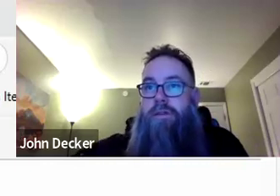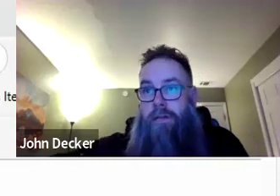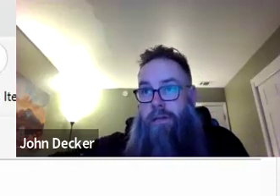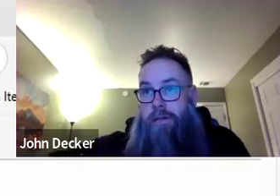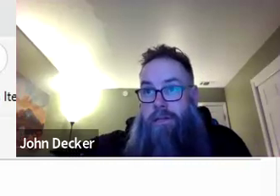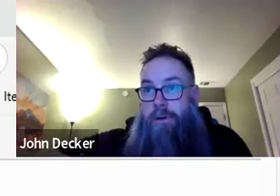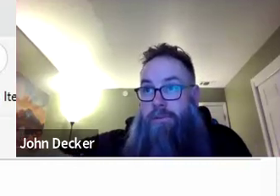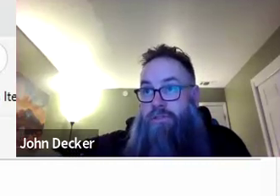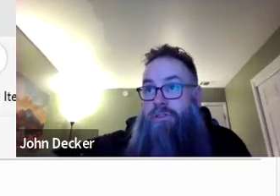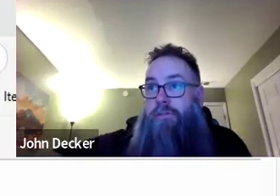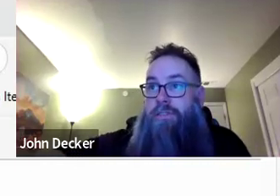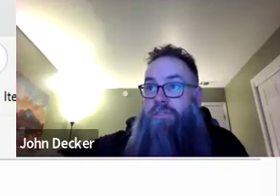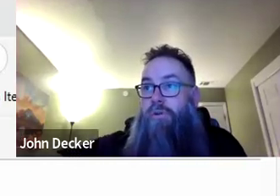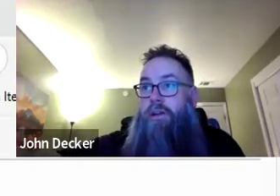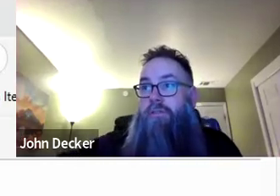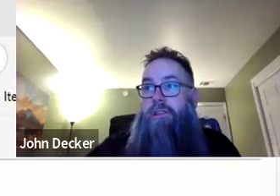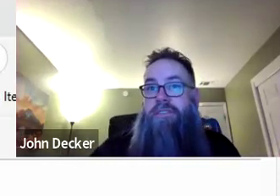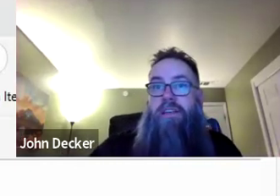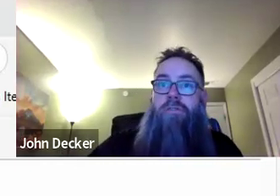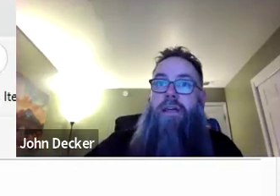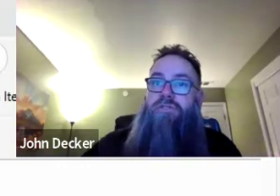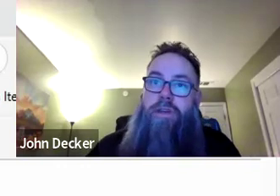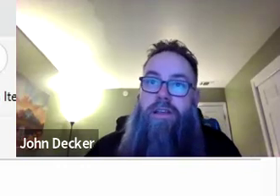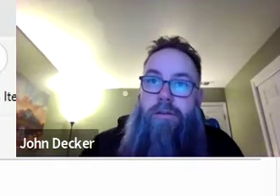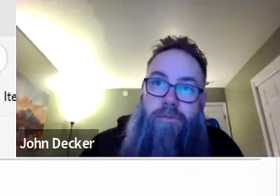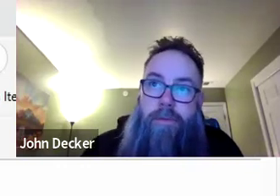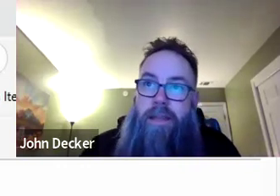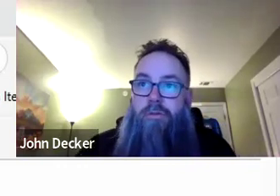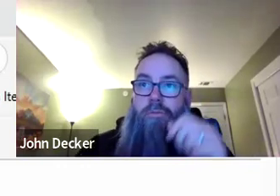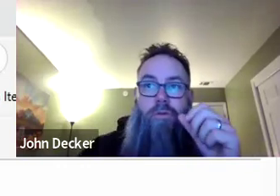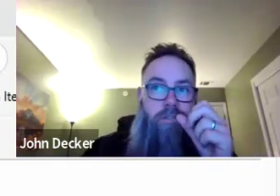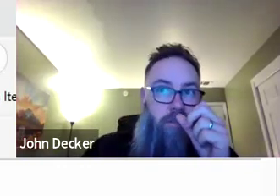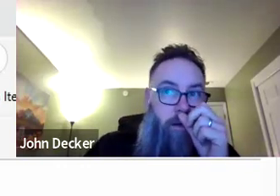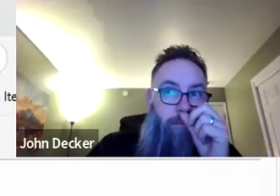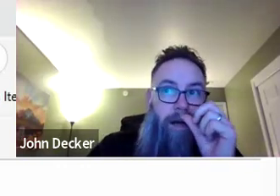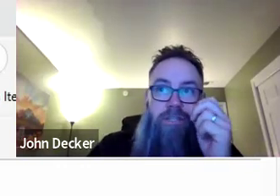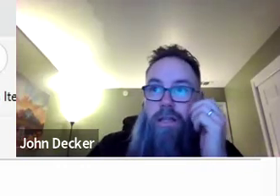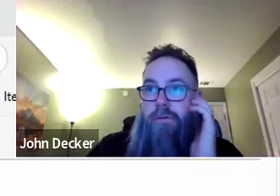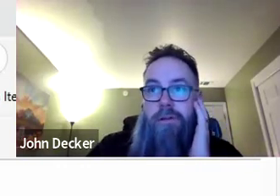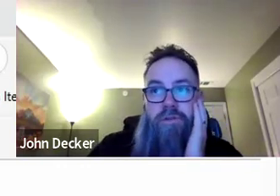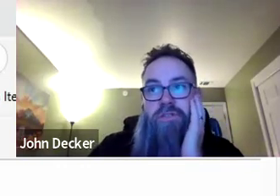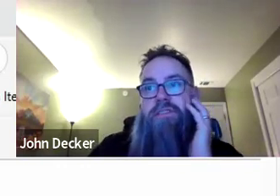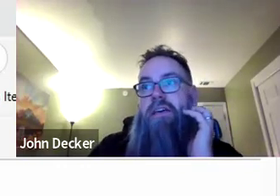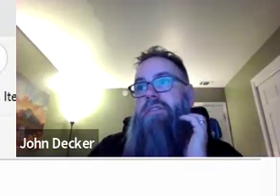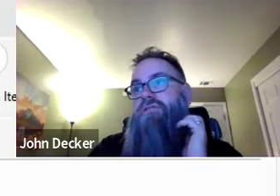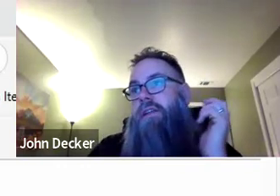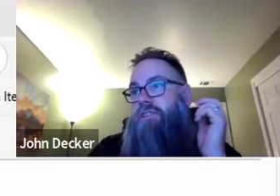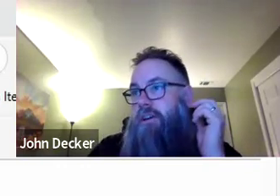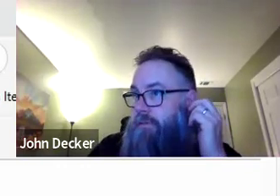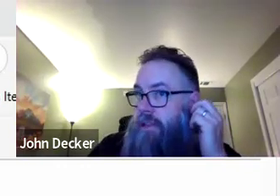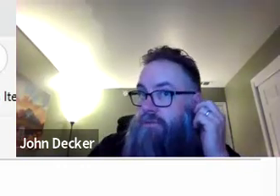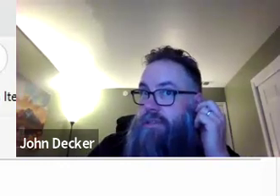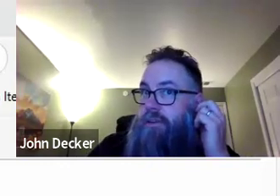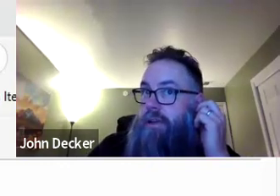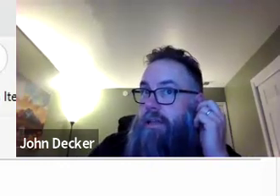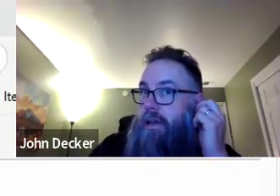reporting abuse. Department of Social Services is required to develop standardized curriculum for mandated reporters by July 1 of 2027. This training